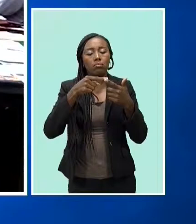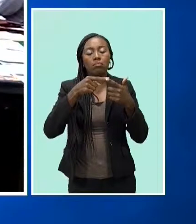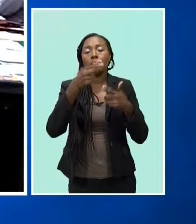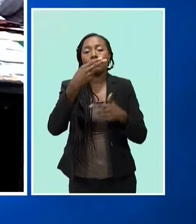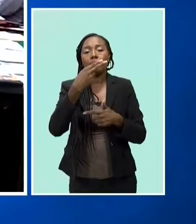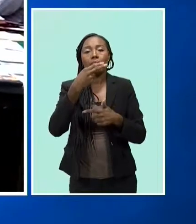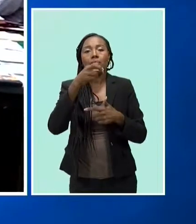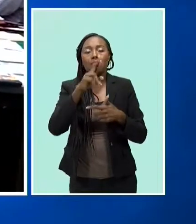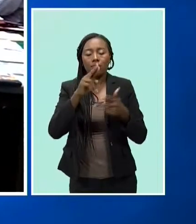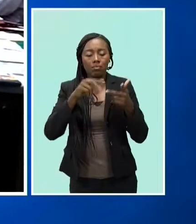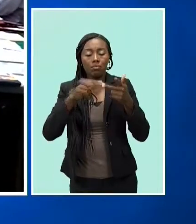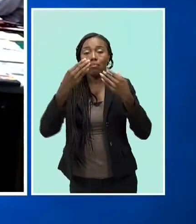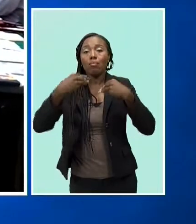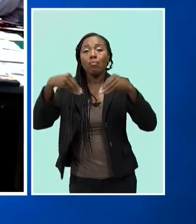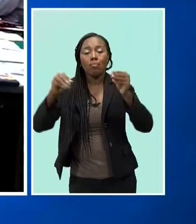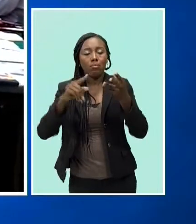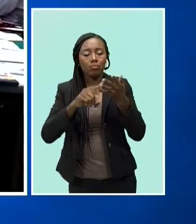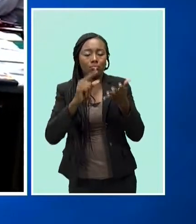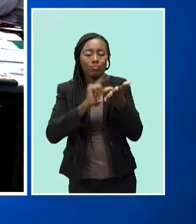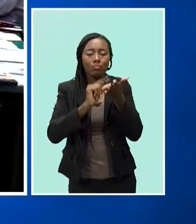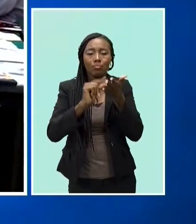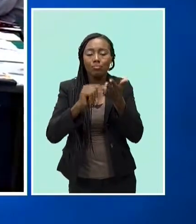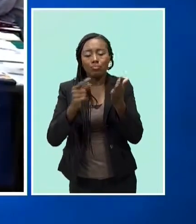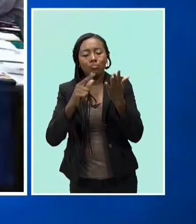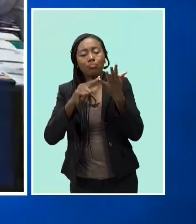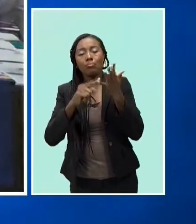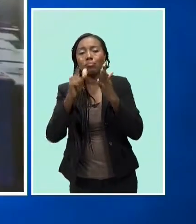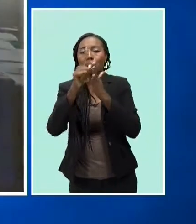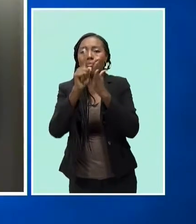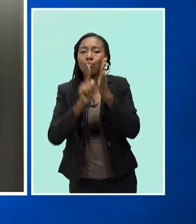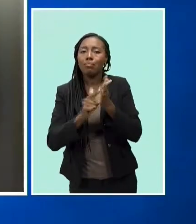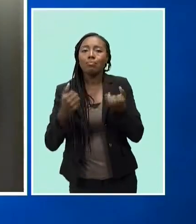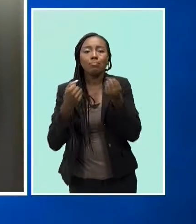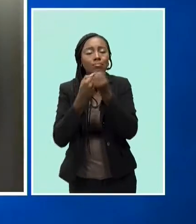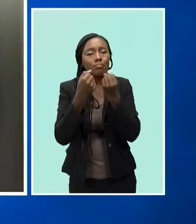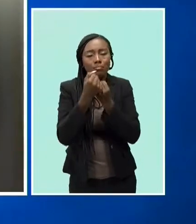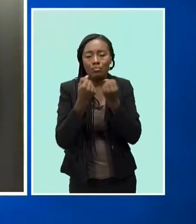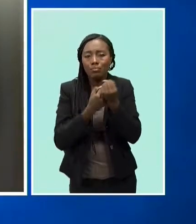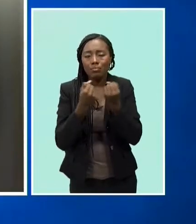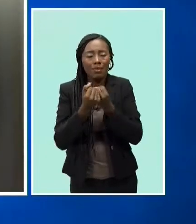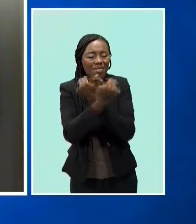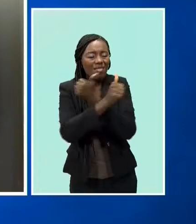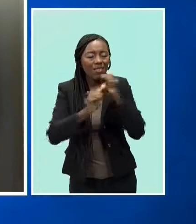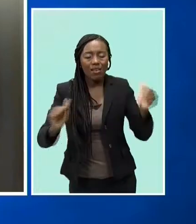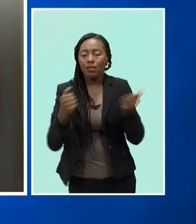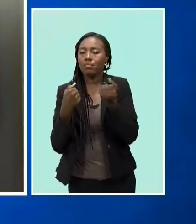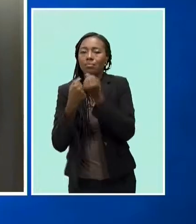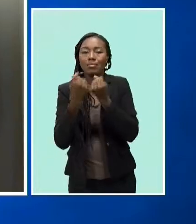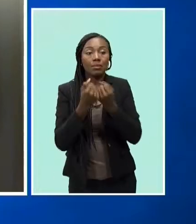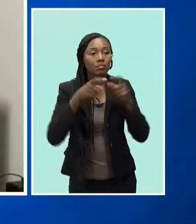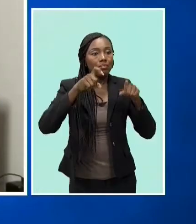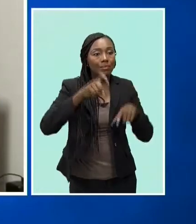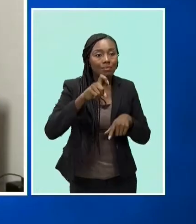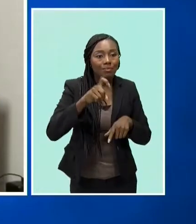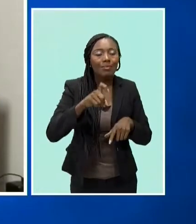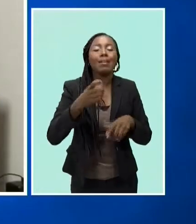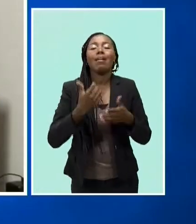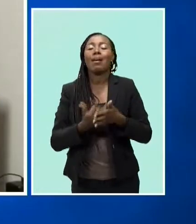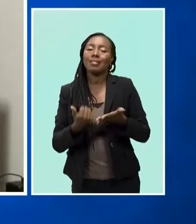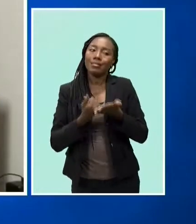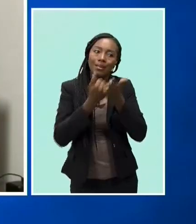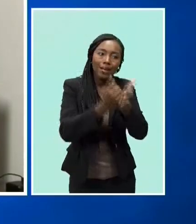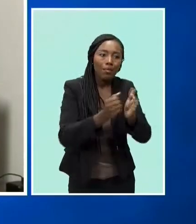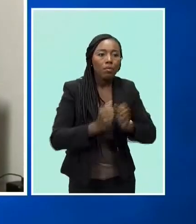to marketing to accounting to legal assistance. Any assistance that is needed to either get the